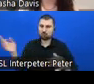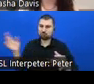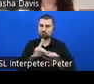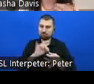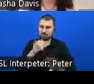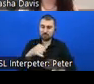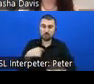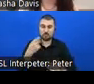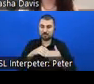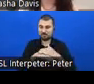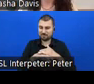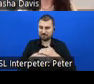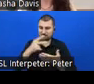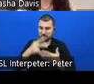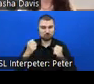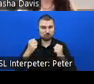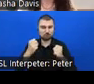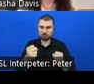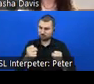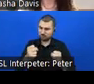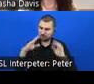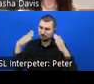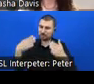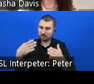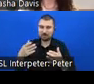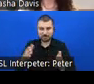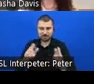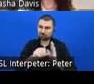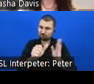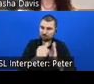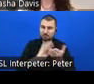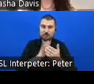very strong focus on the touching of sculpture.